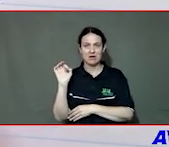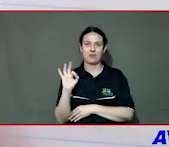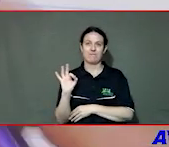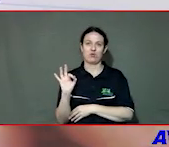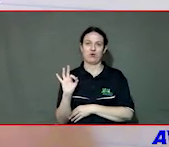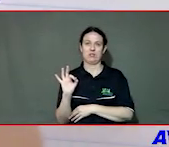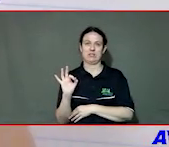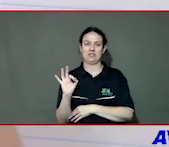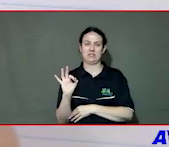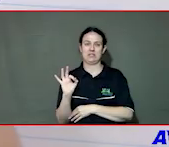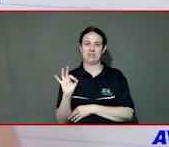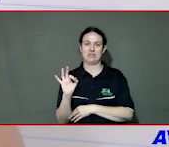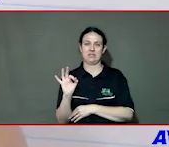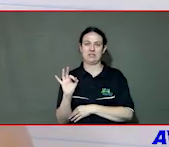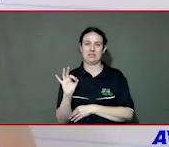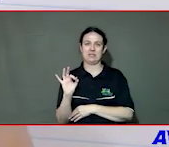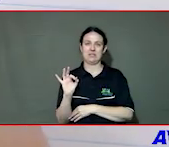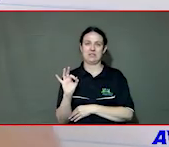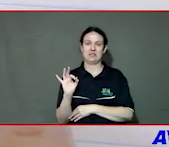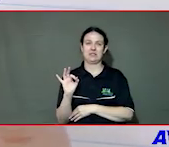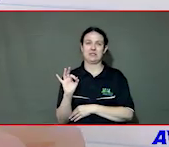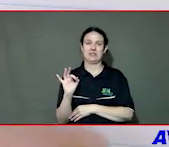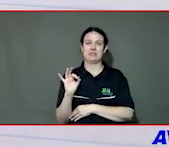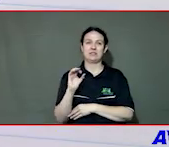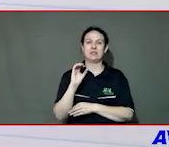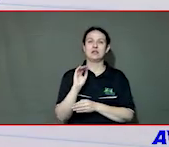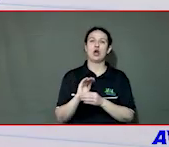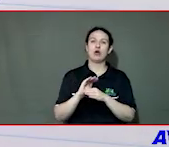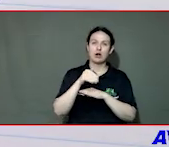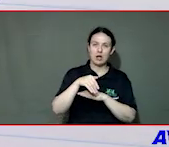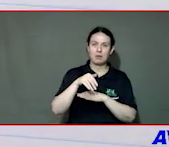is needed to overcome the